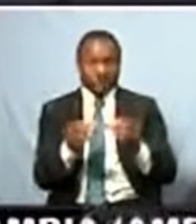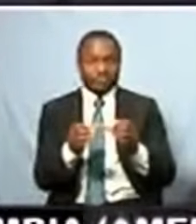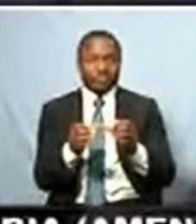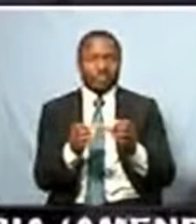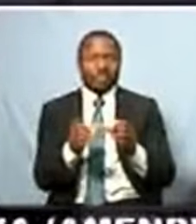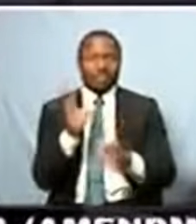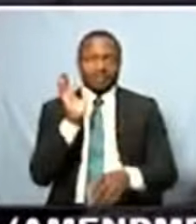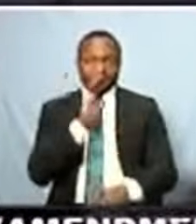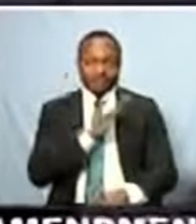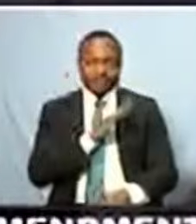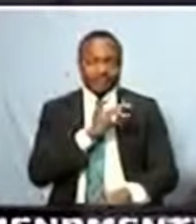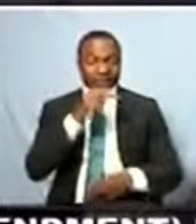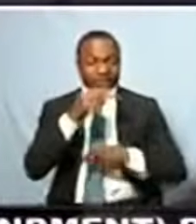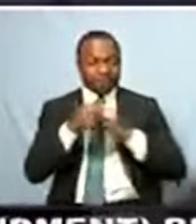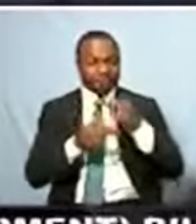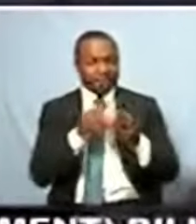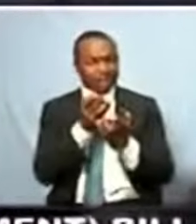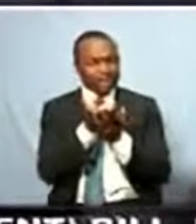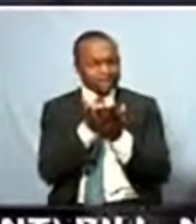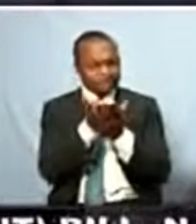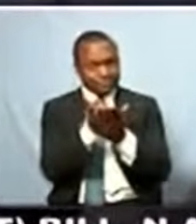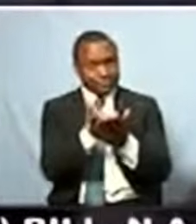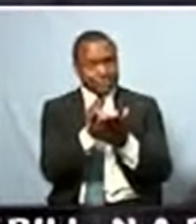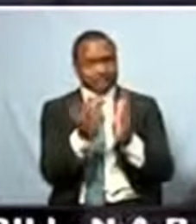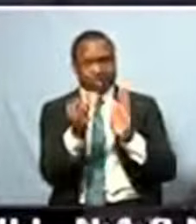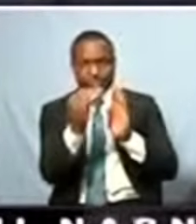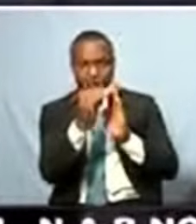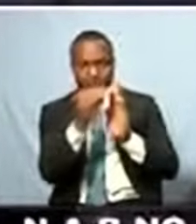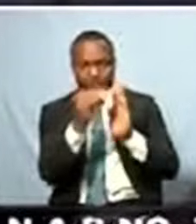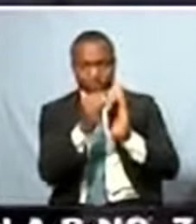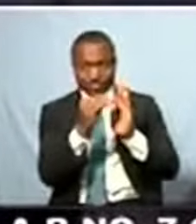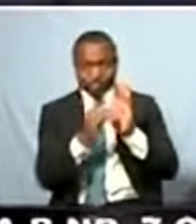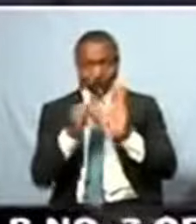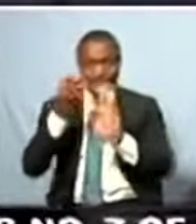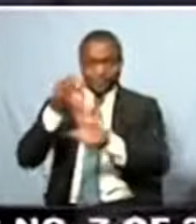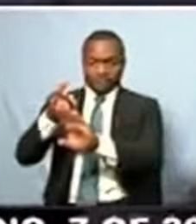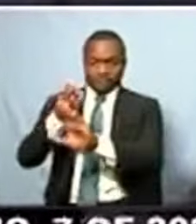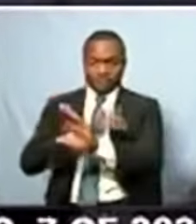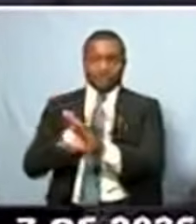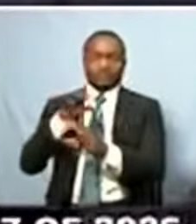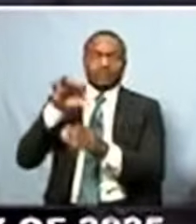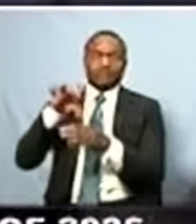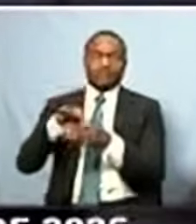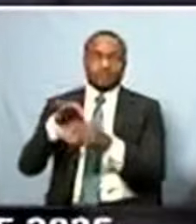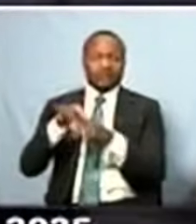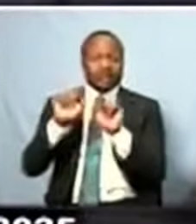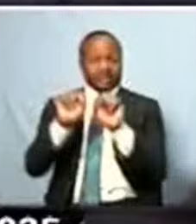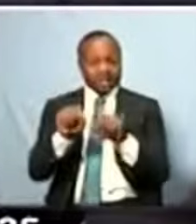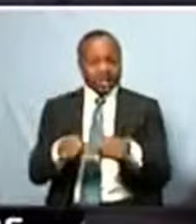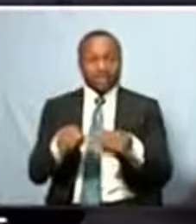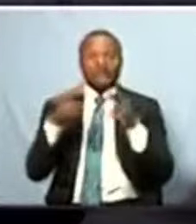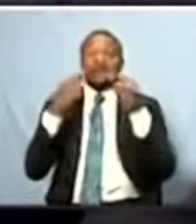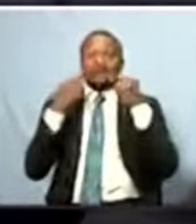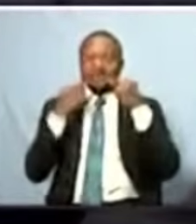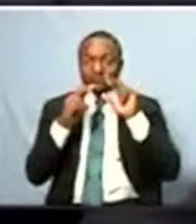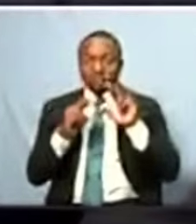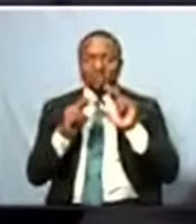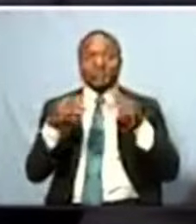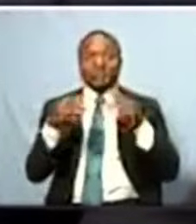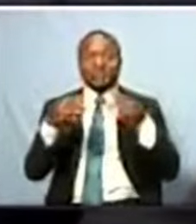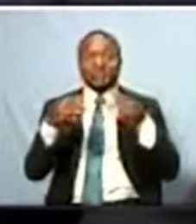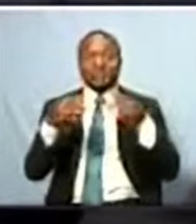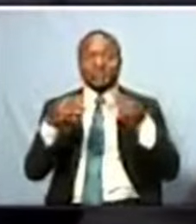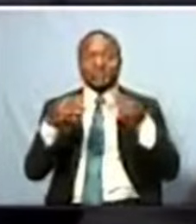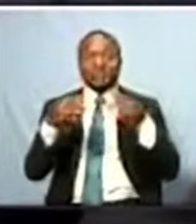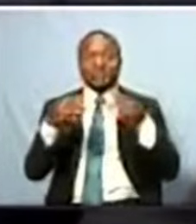which means submitting a list prior to holding elections might result in a situation where the